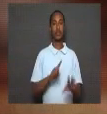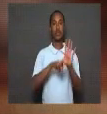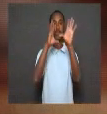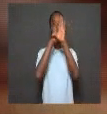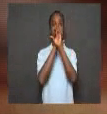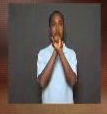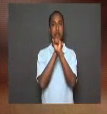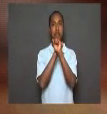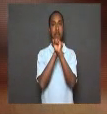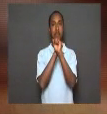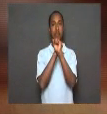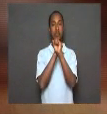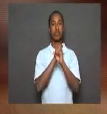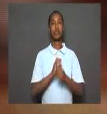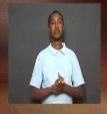Time's up.